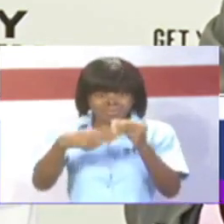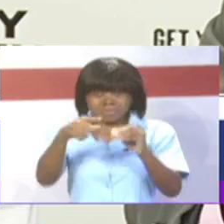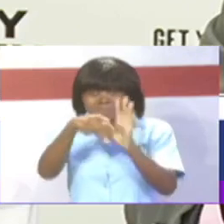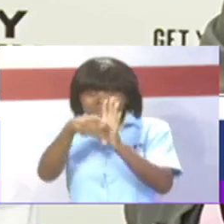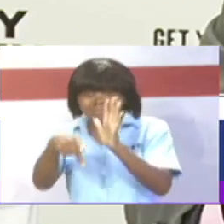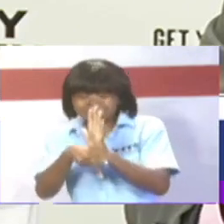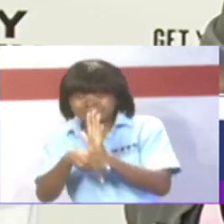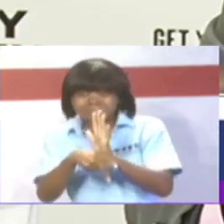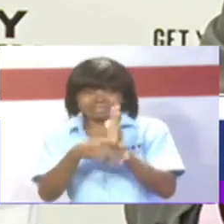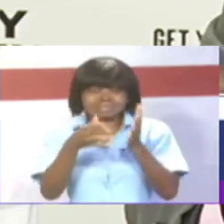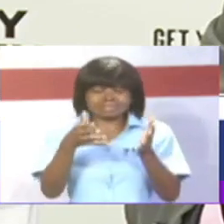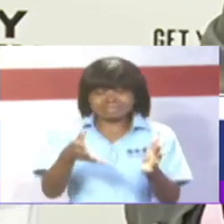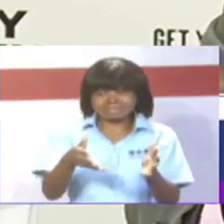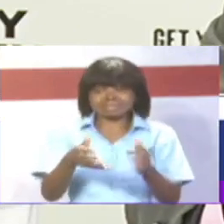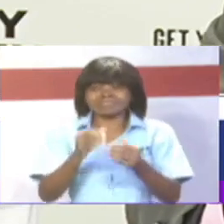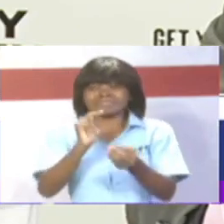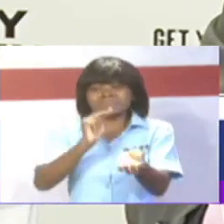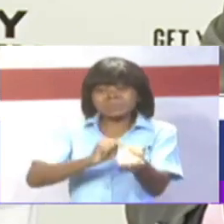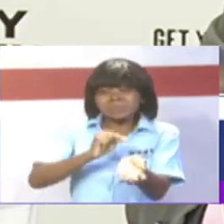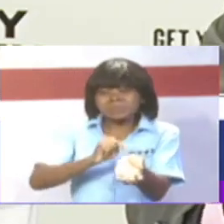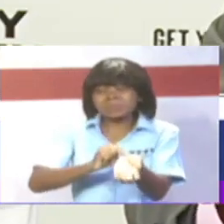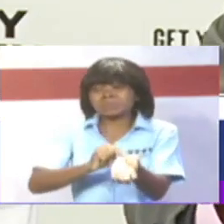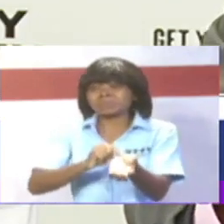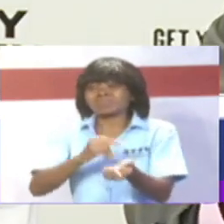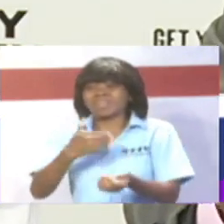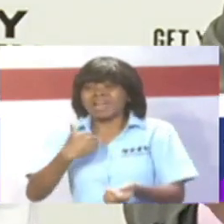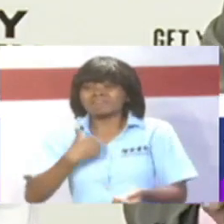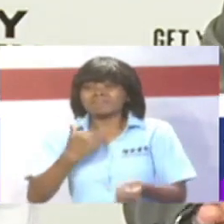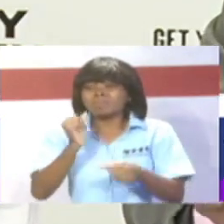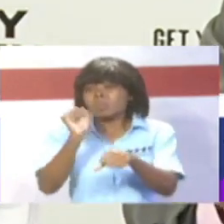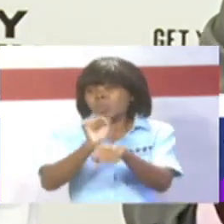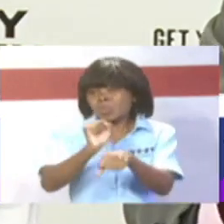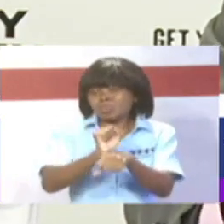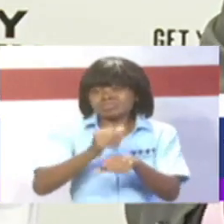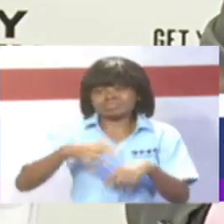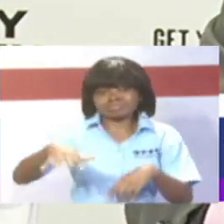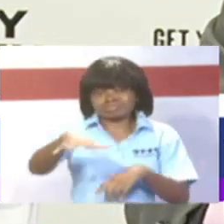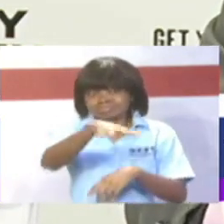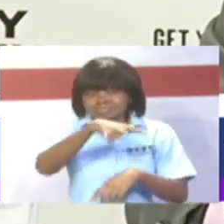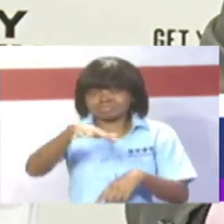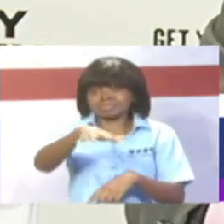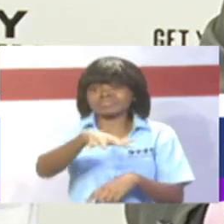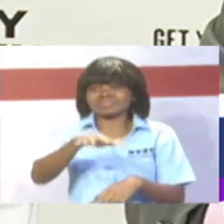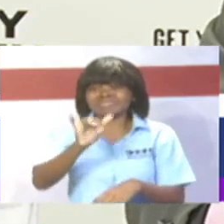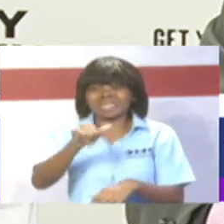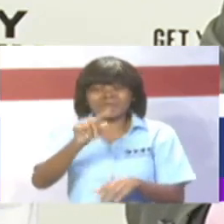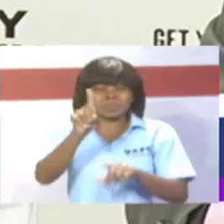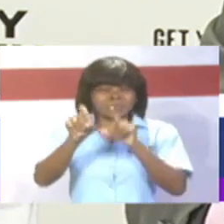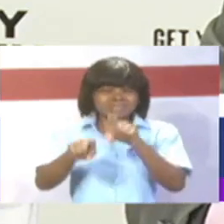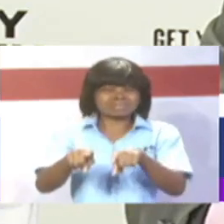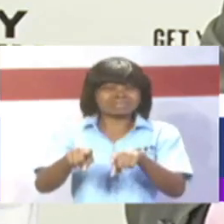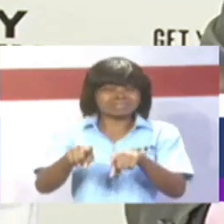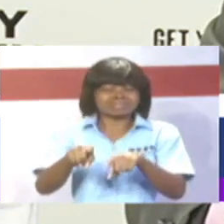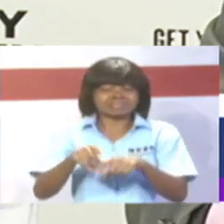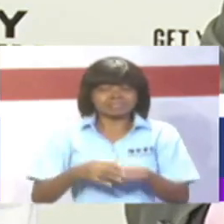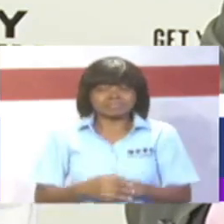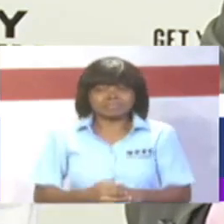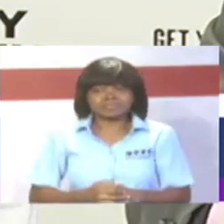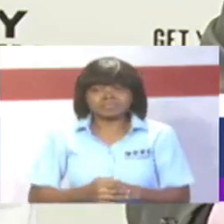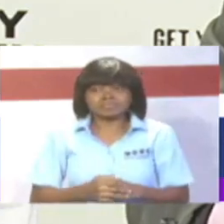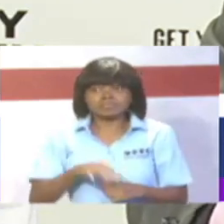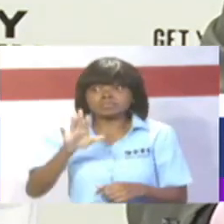but those would be conditions and questions that would be directed to either the CEOs or the other heads of